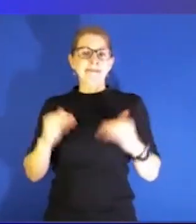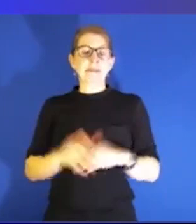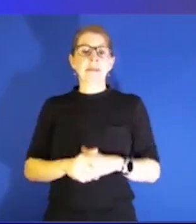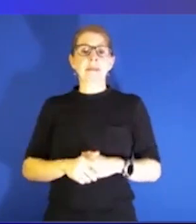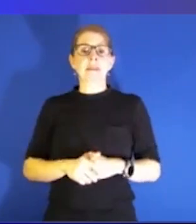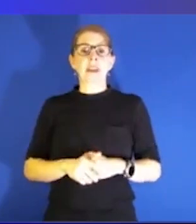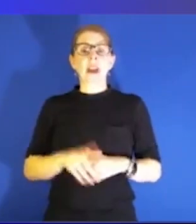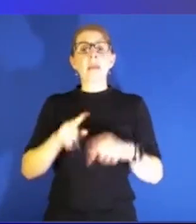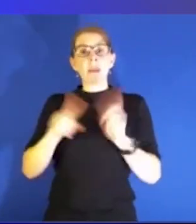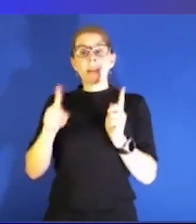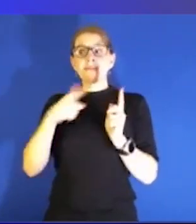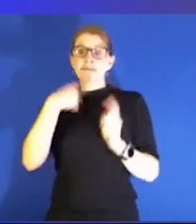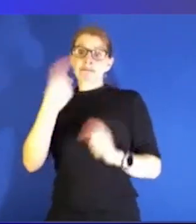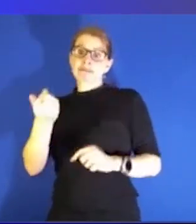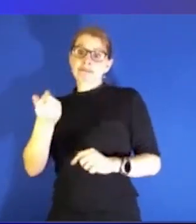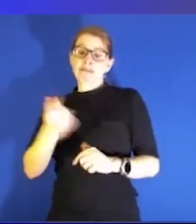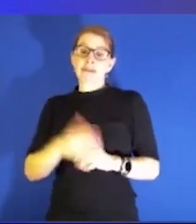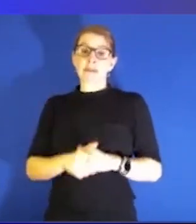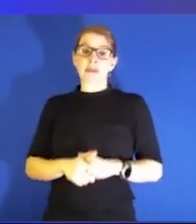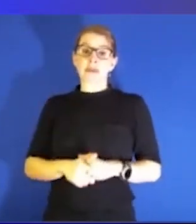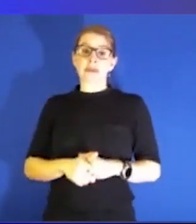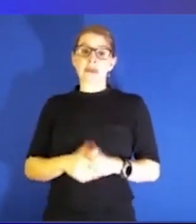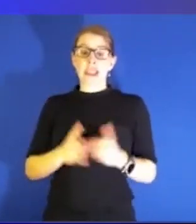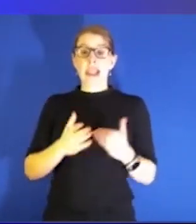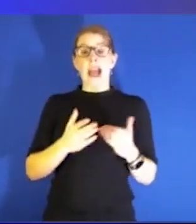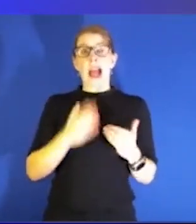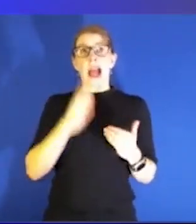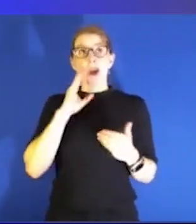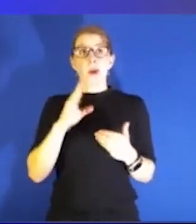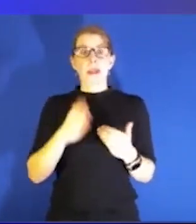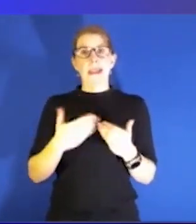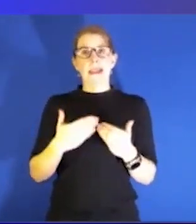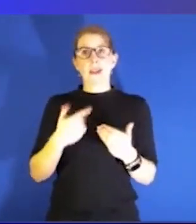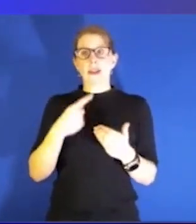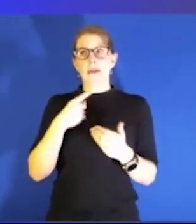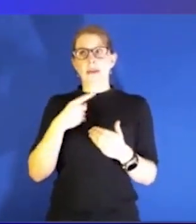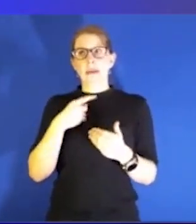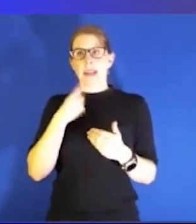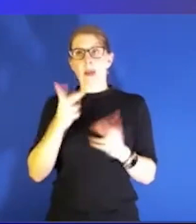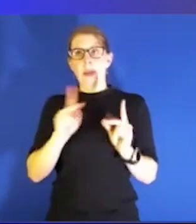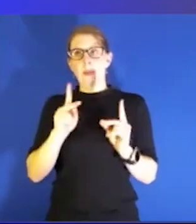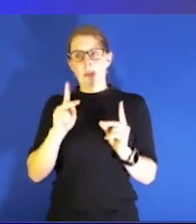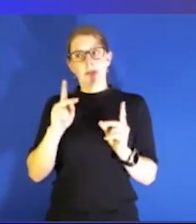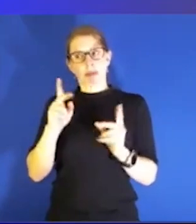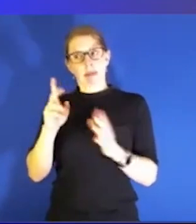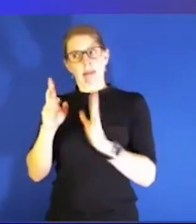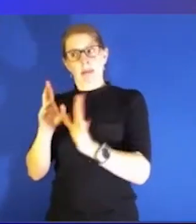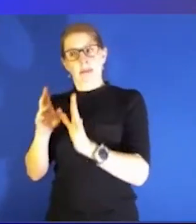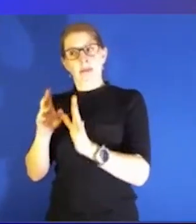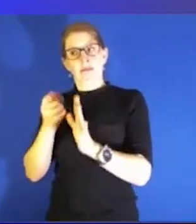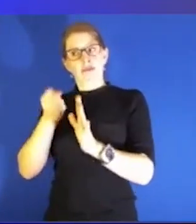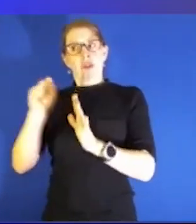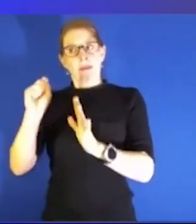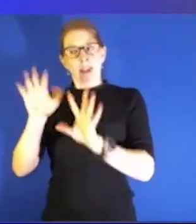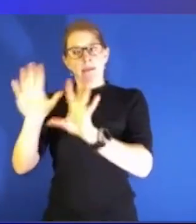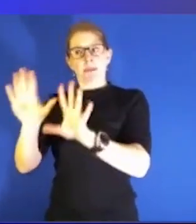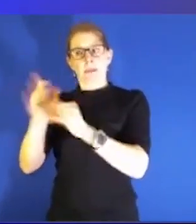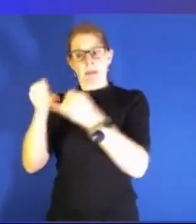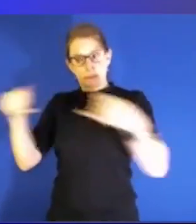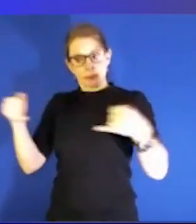and and I know that's way easier said than done. And I work with clients all the time on being more assertive and really saying, the formula is